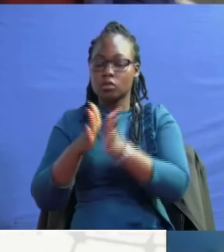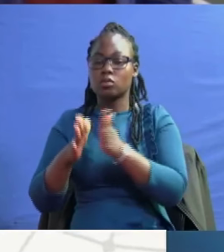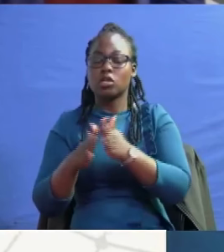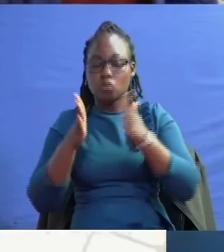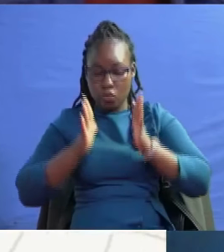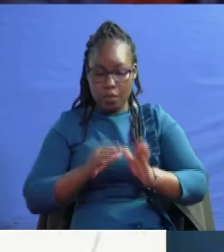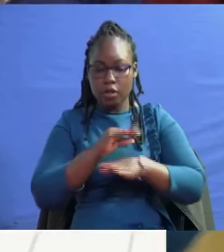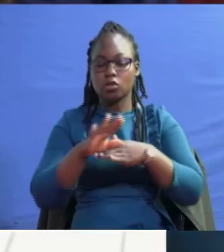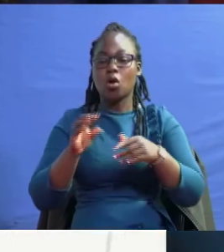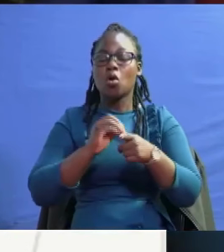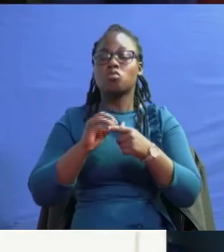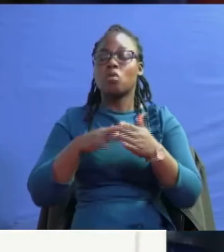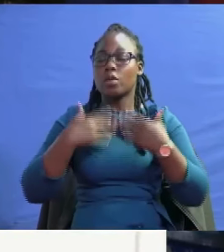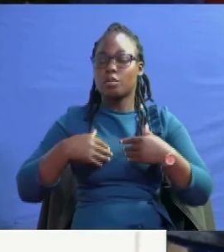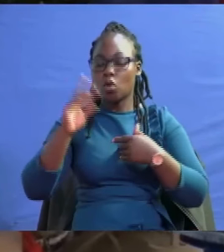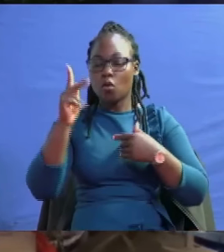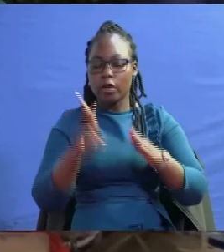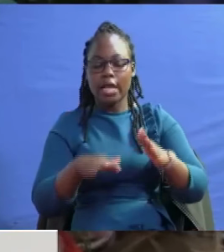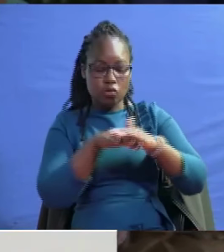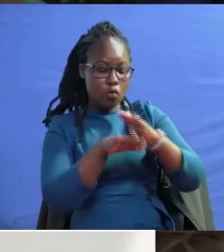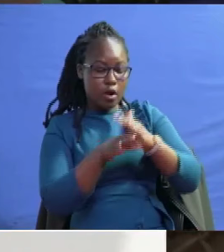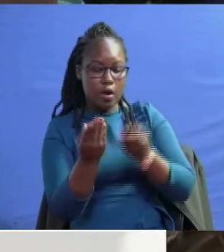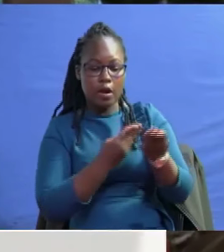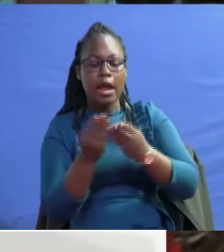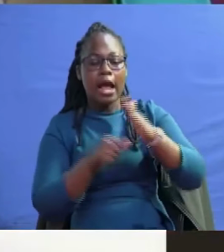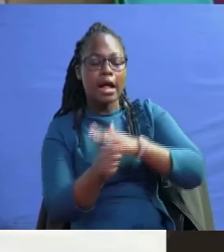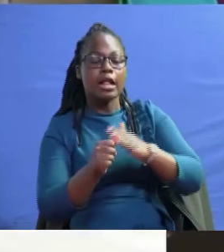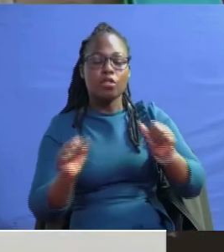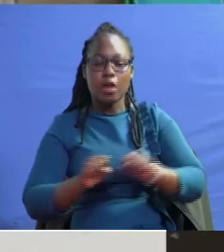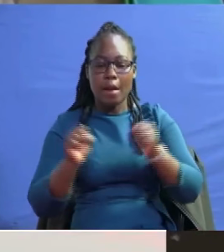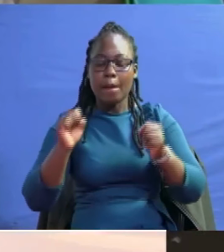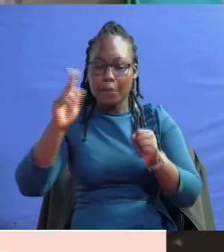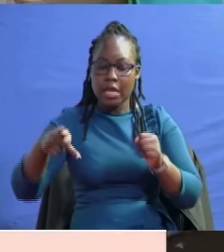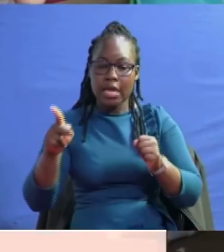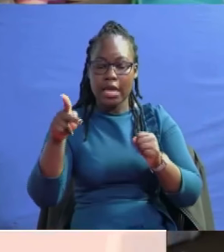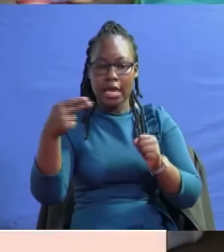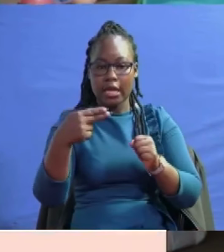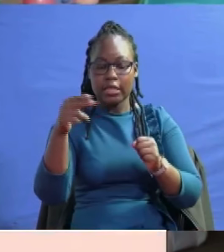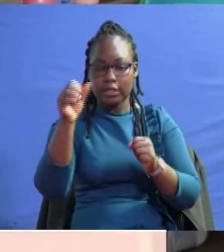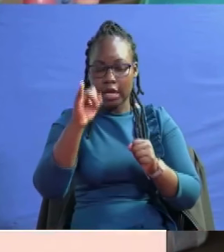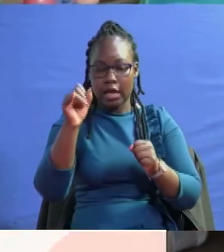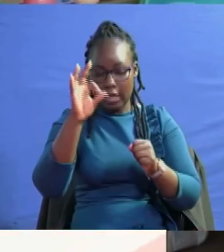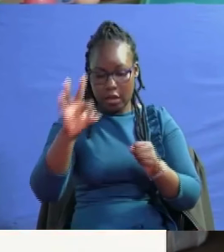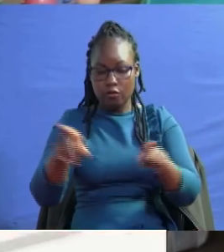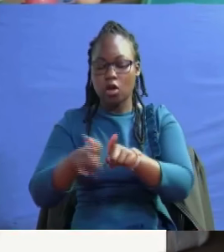resident in Kenya shall access healthcare services under the Public Health Insurance Fund, PHIF, and